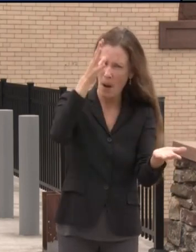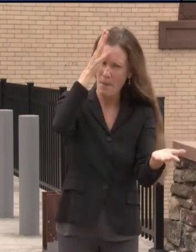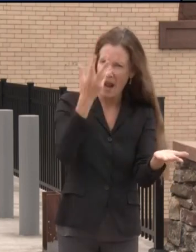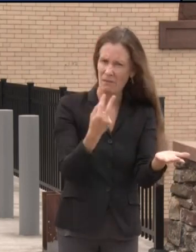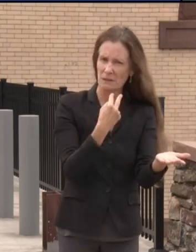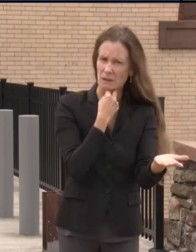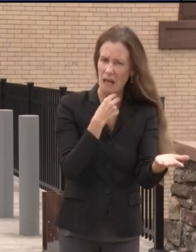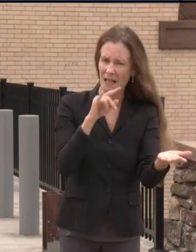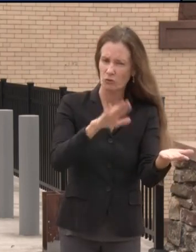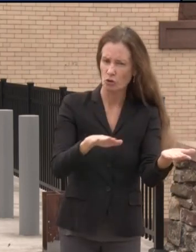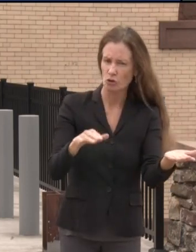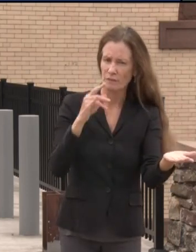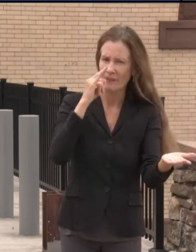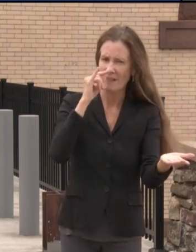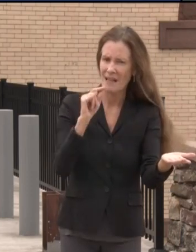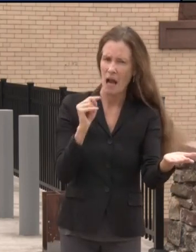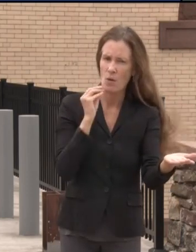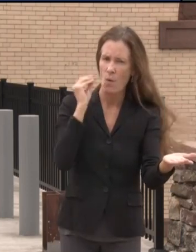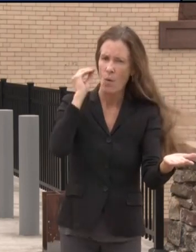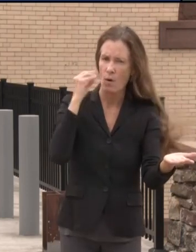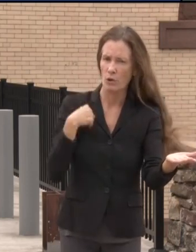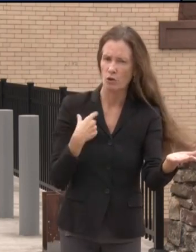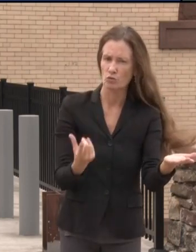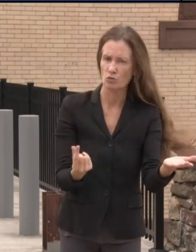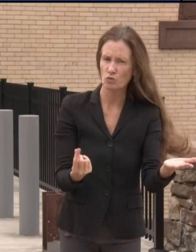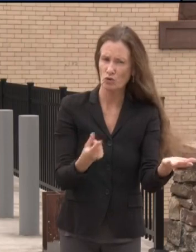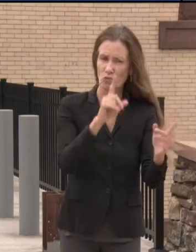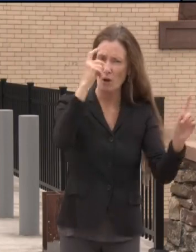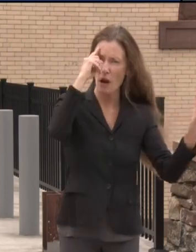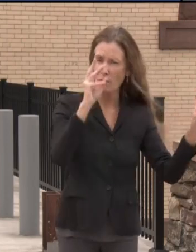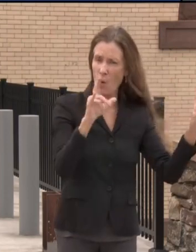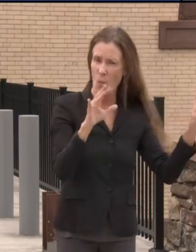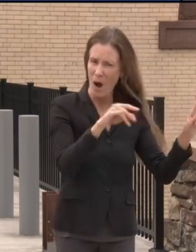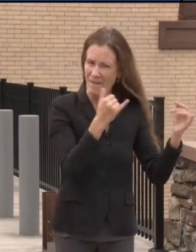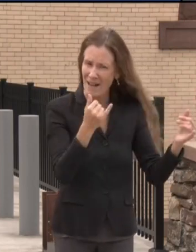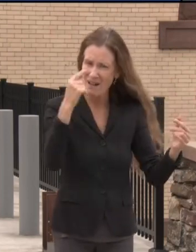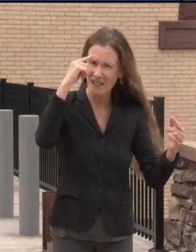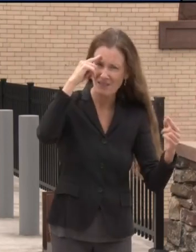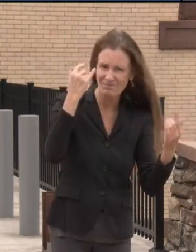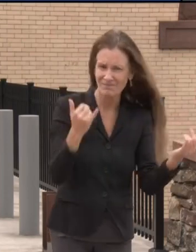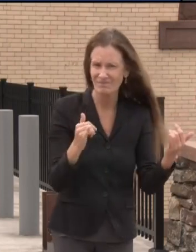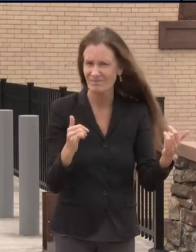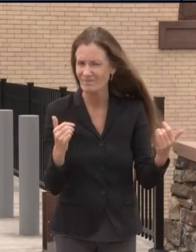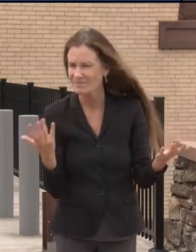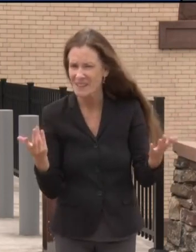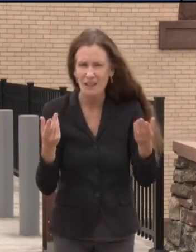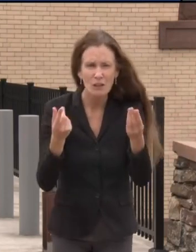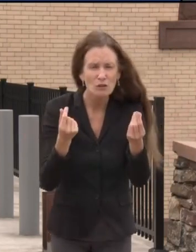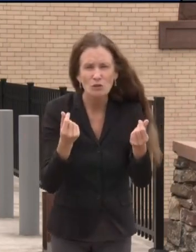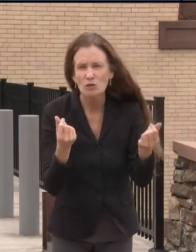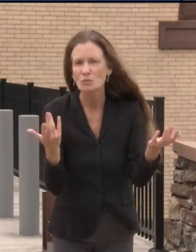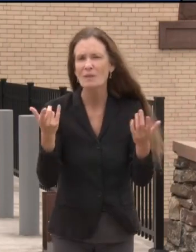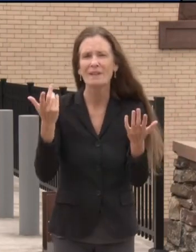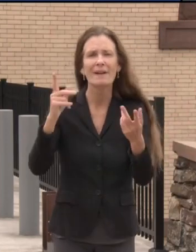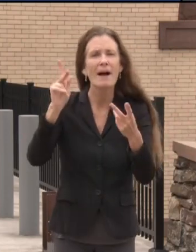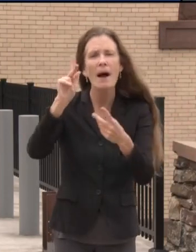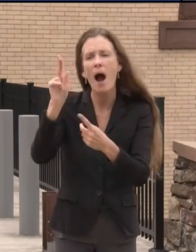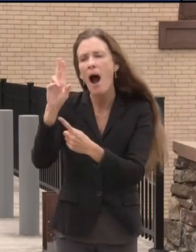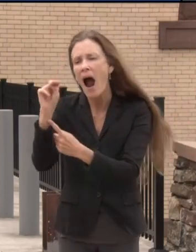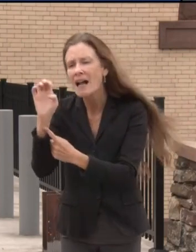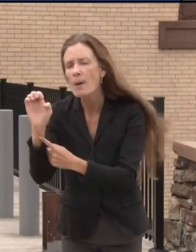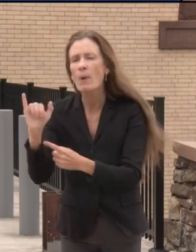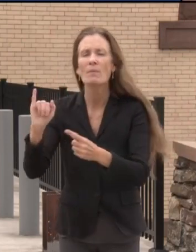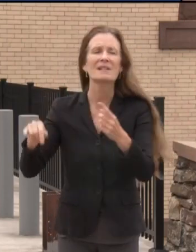what's being provided by this governor to all across the Commonwealth of Pennsylvania. If I could just get one more off topic for you,